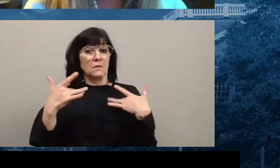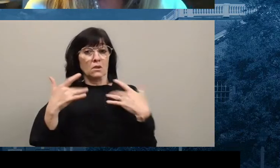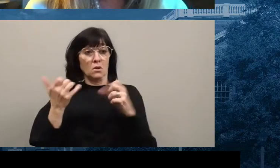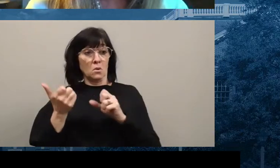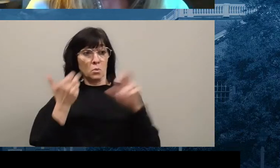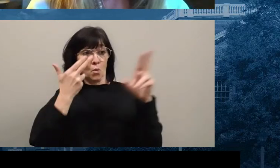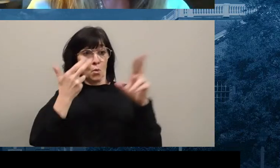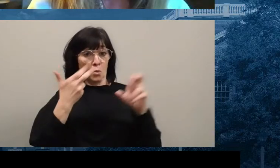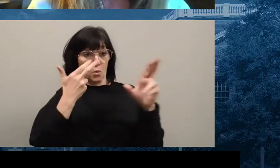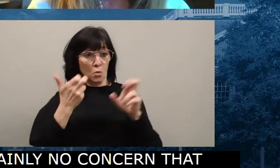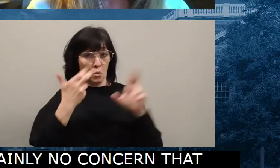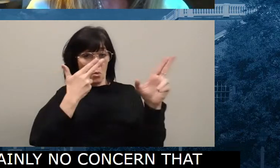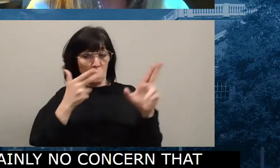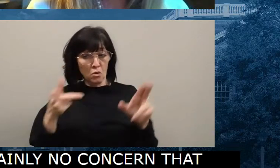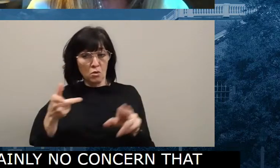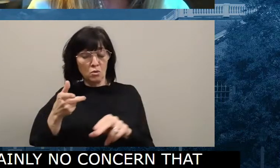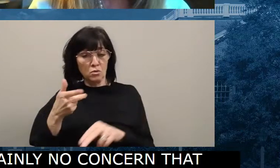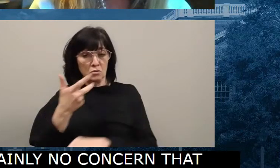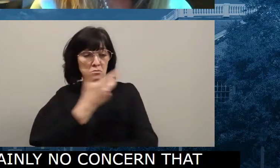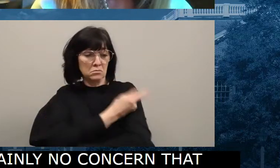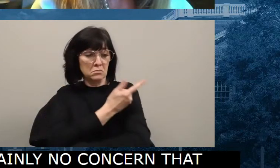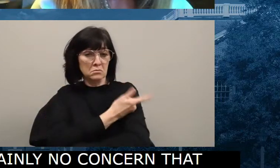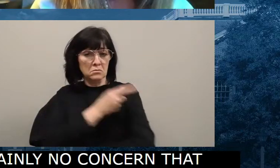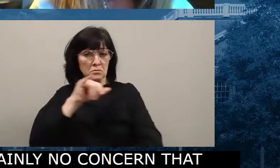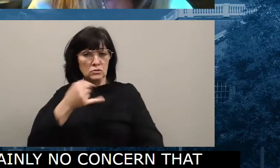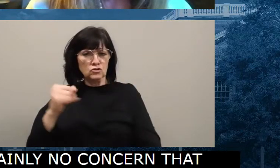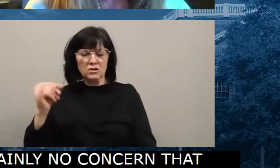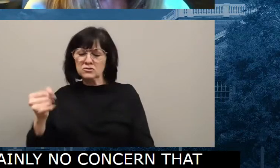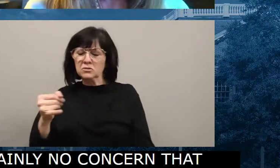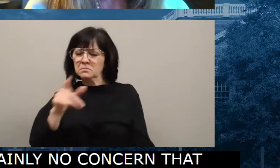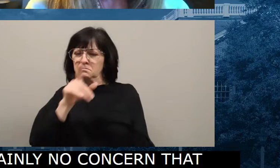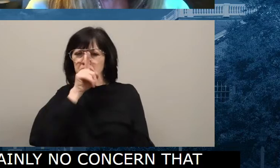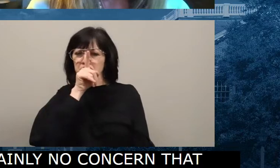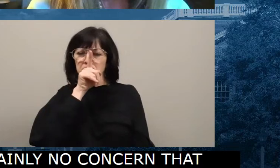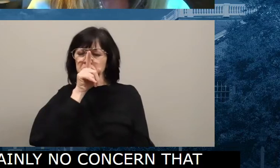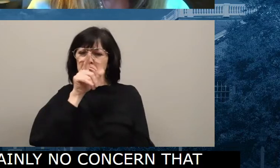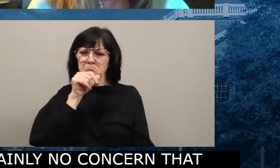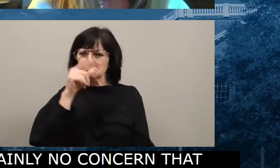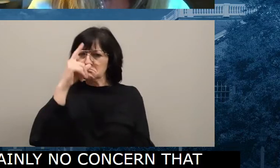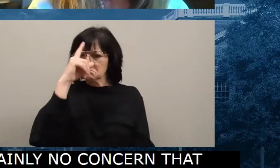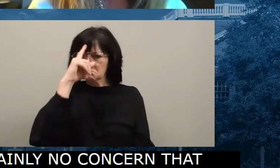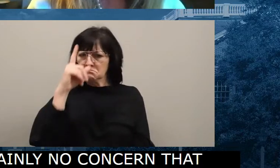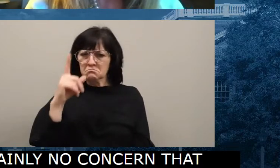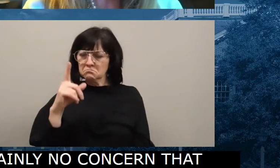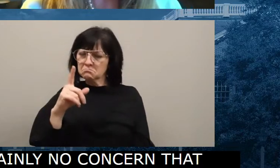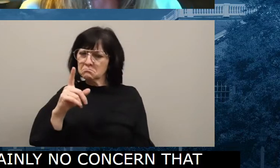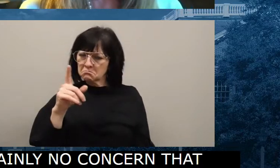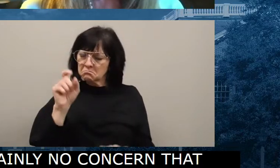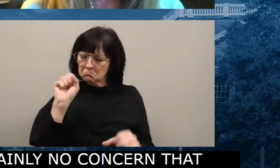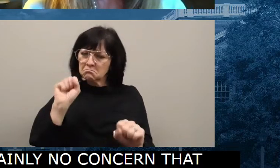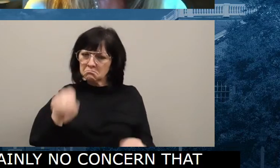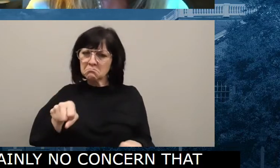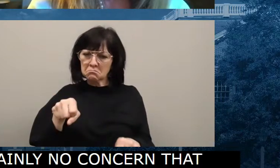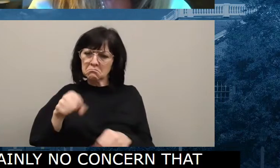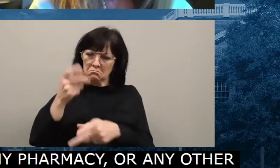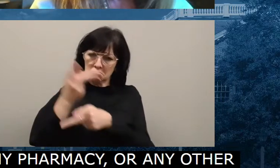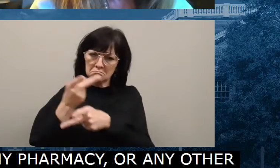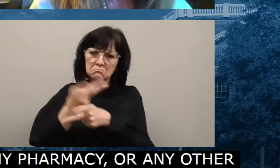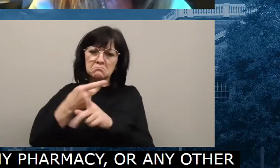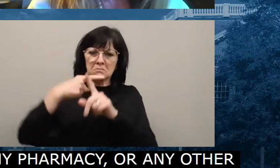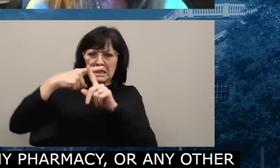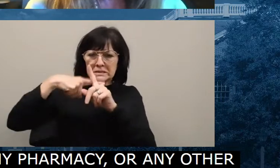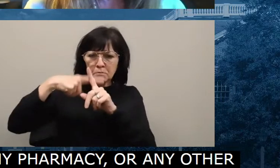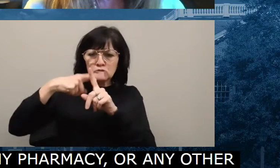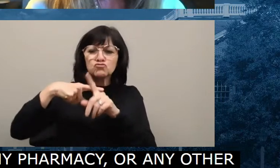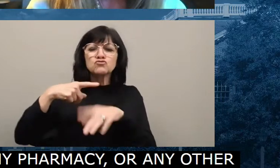any pharmacy or other vaccine provider just needs to make sure they keep it stored safe at the appropriate